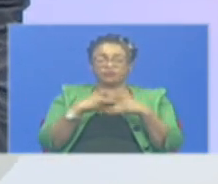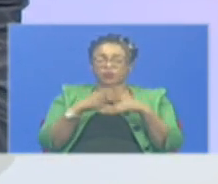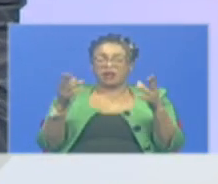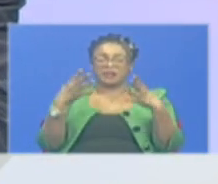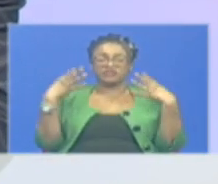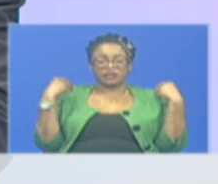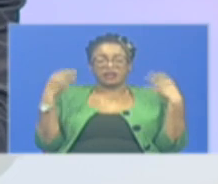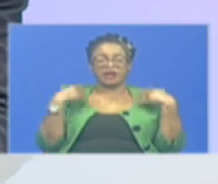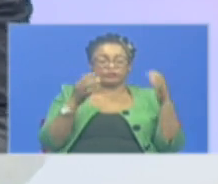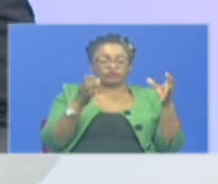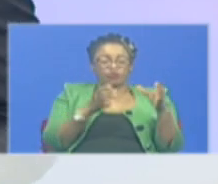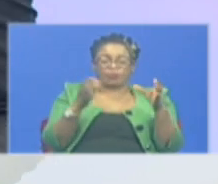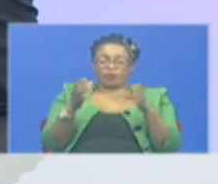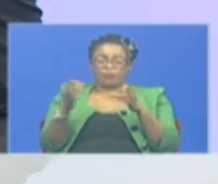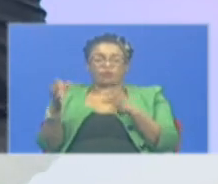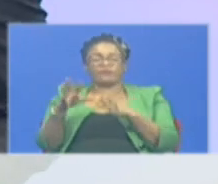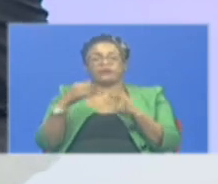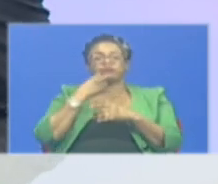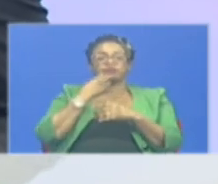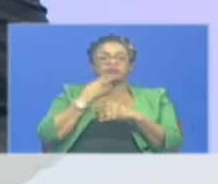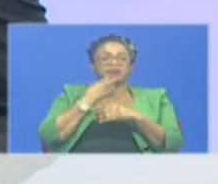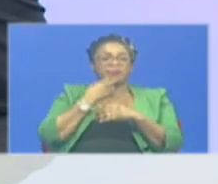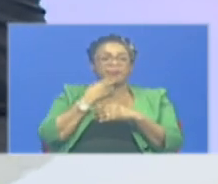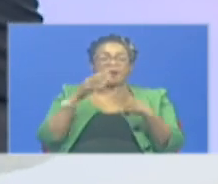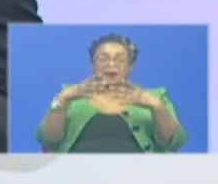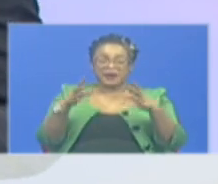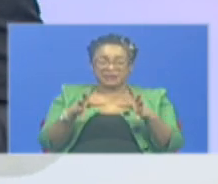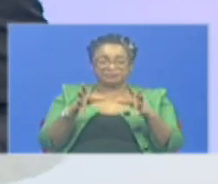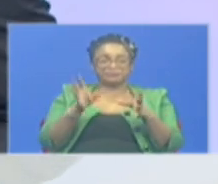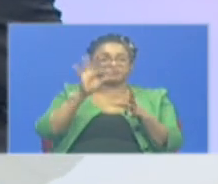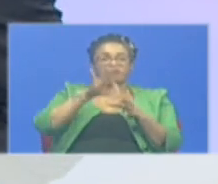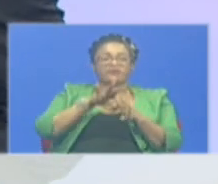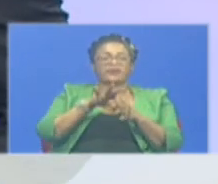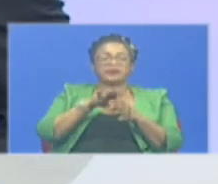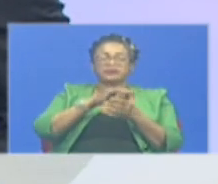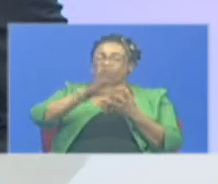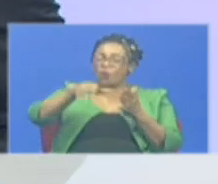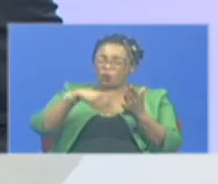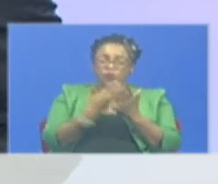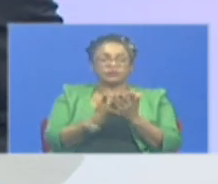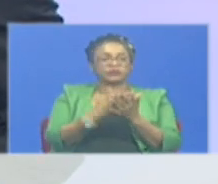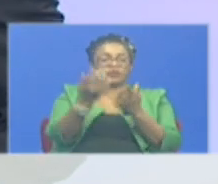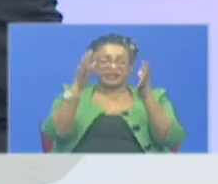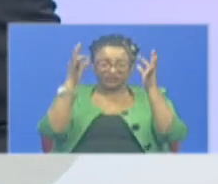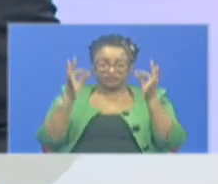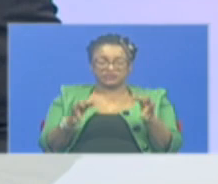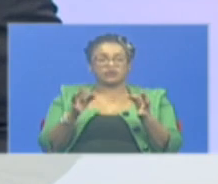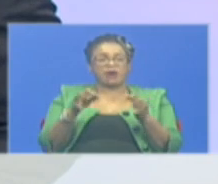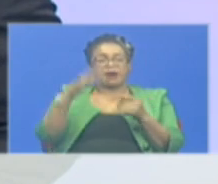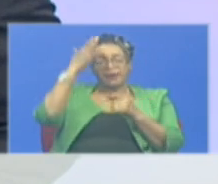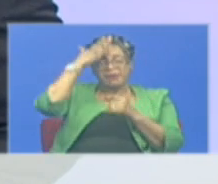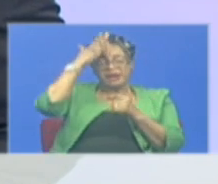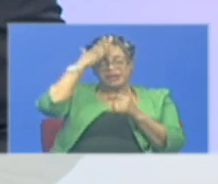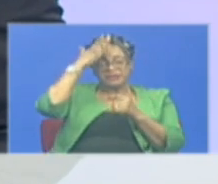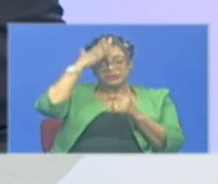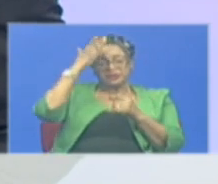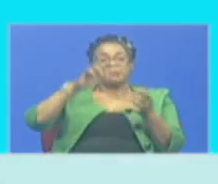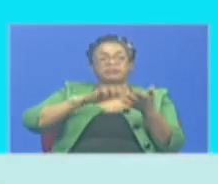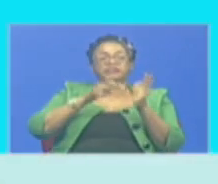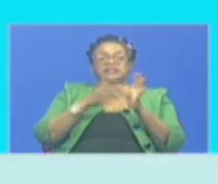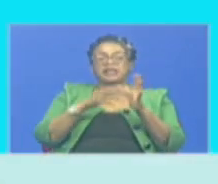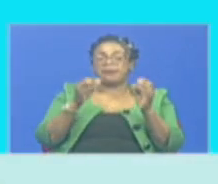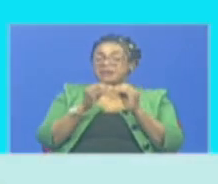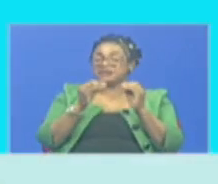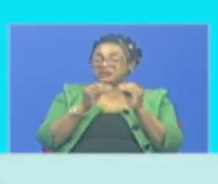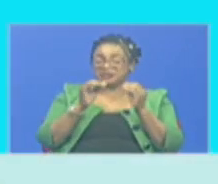small groups from Tuesday. Clubs voted unanimously on the decision at Monday's project restart meeting, and